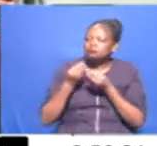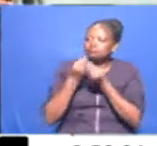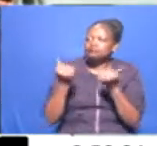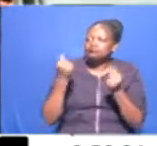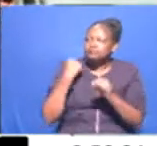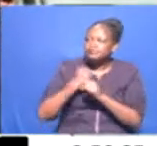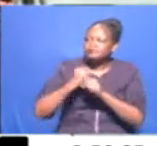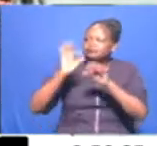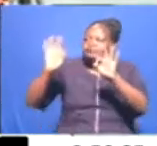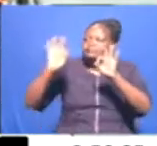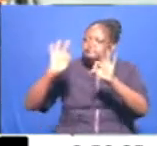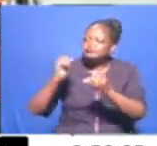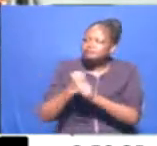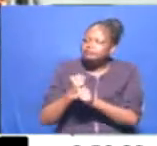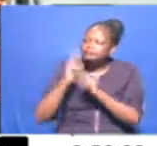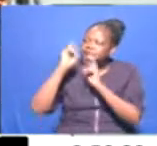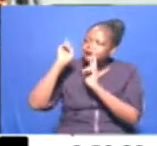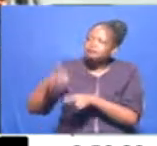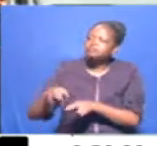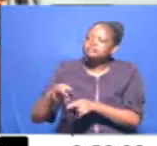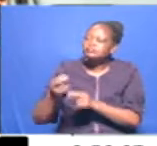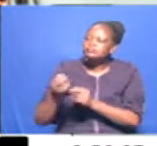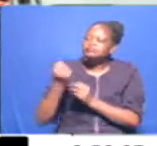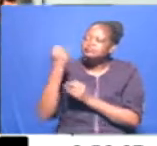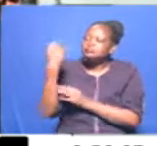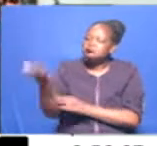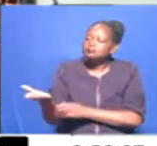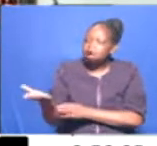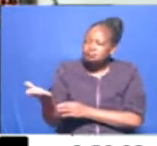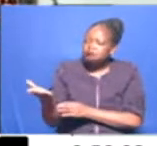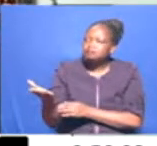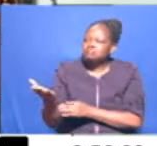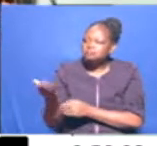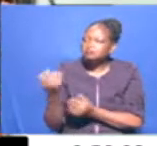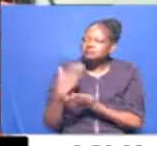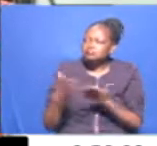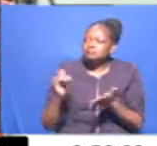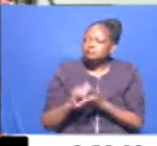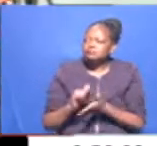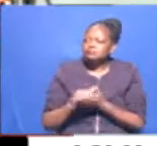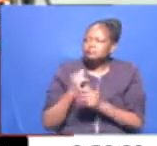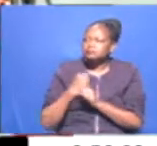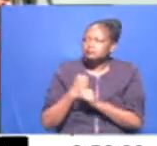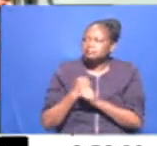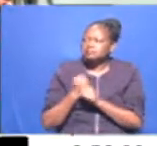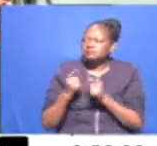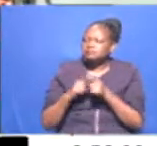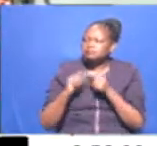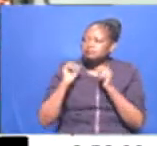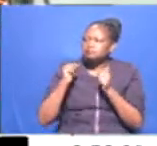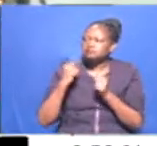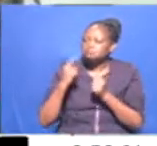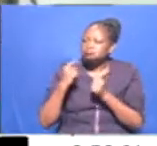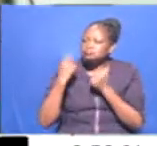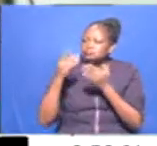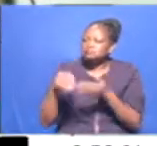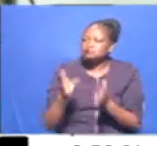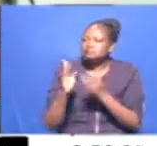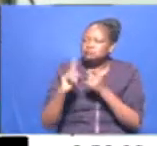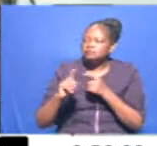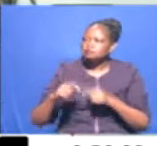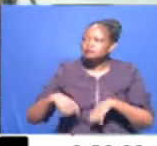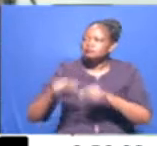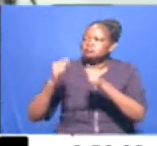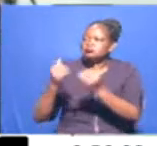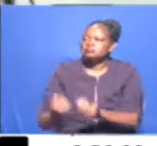Yeah. And they gave that report. And with that report, I want to feel there's some things that have been done, and we can only give them opportunity to continue